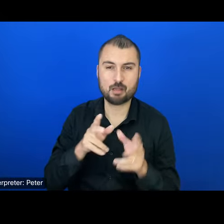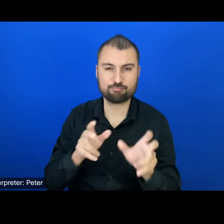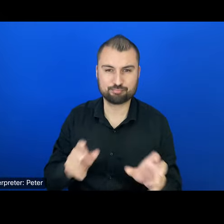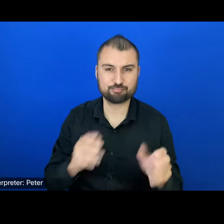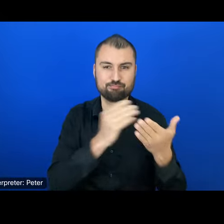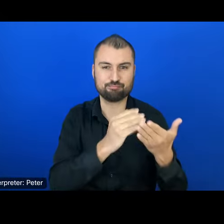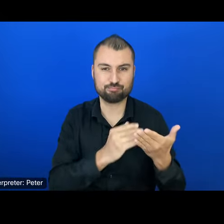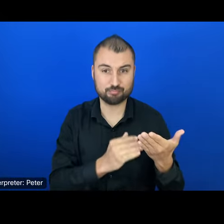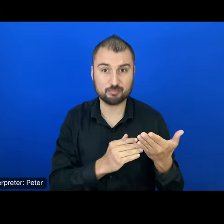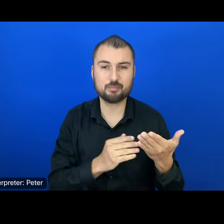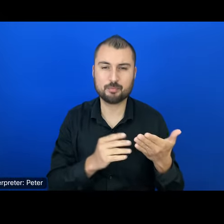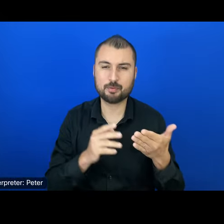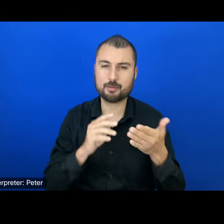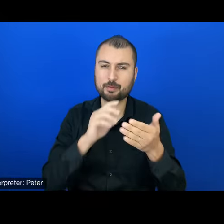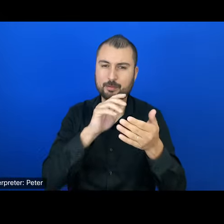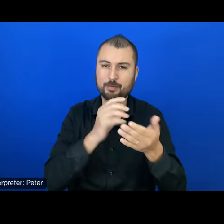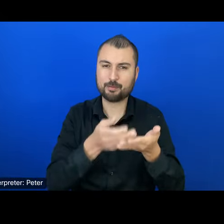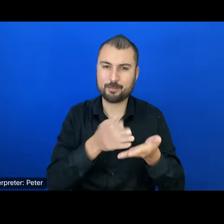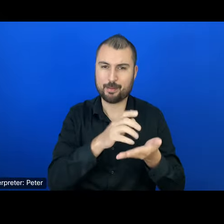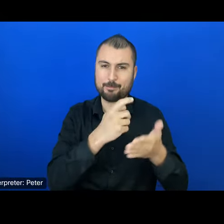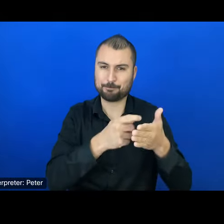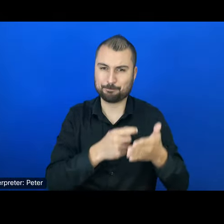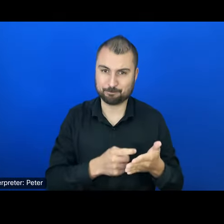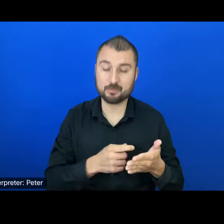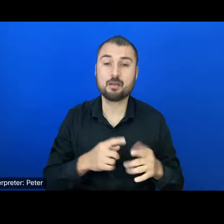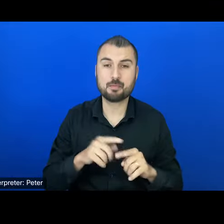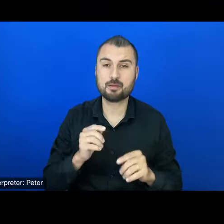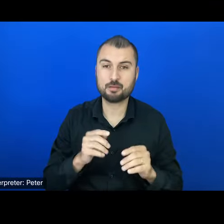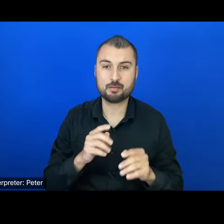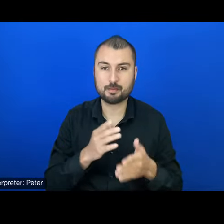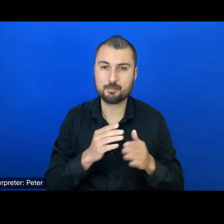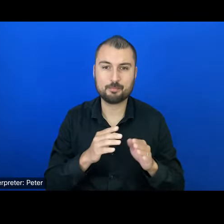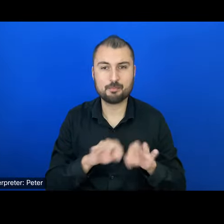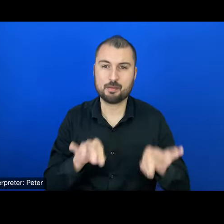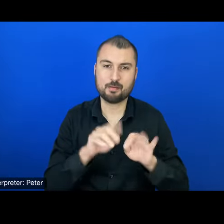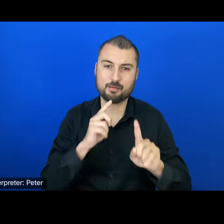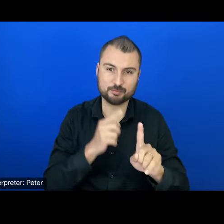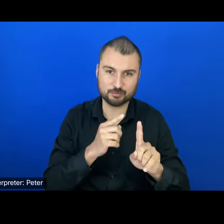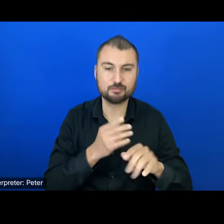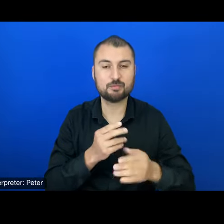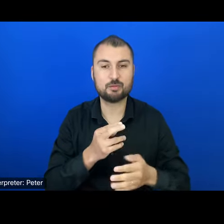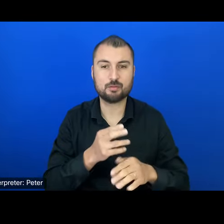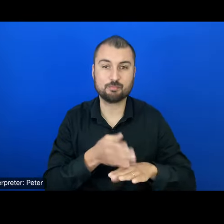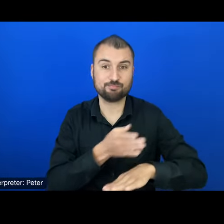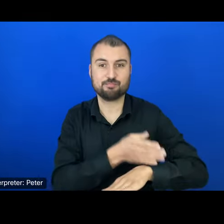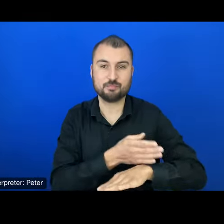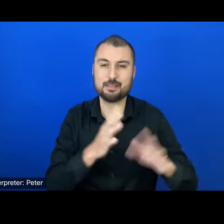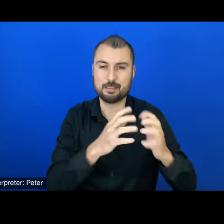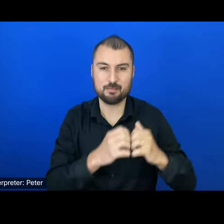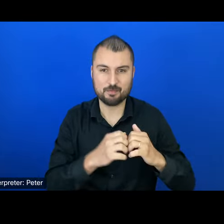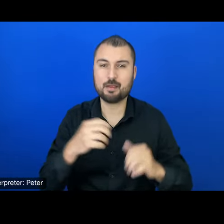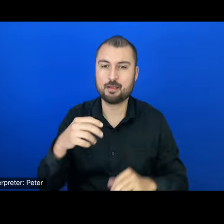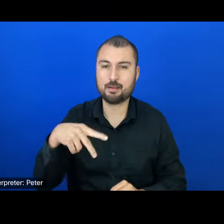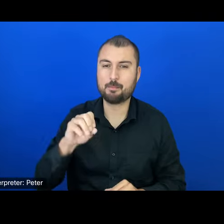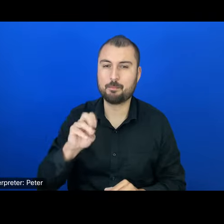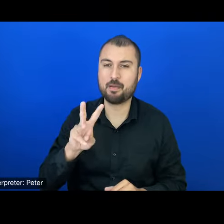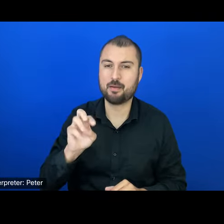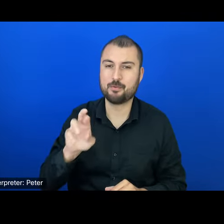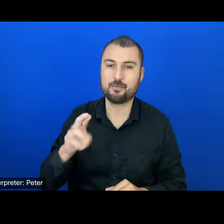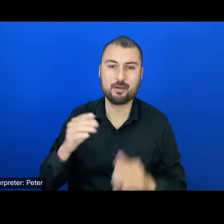be. The major upgrade project enhancements would be the demolition of a powerhouse structure. With all